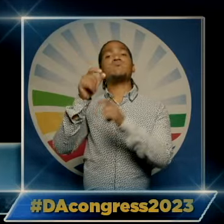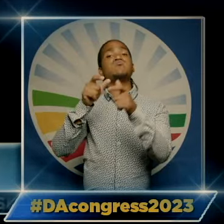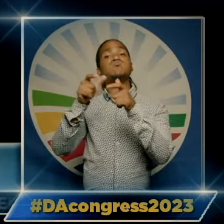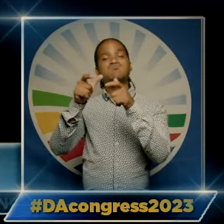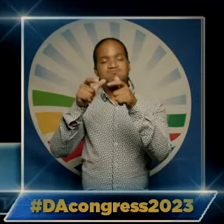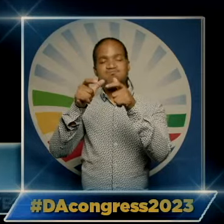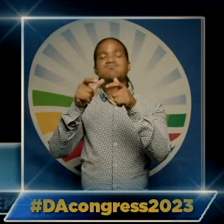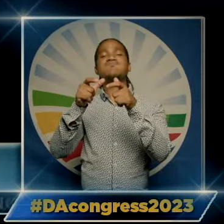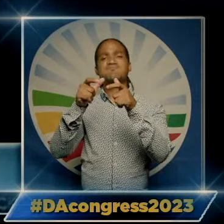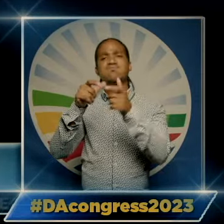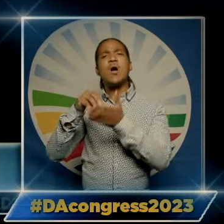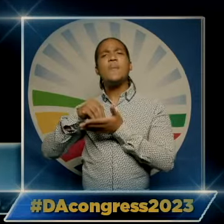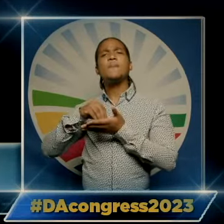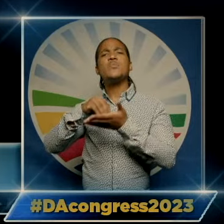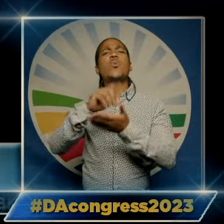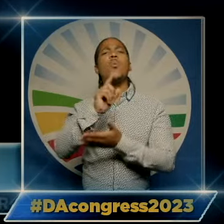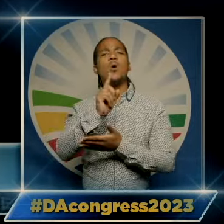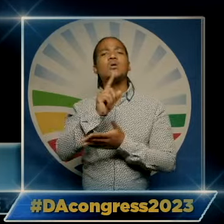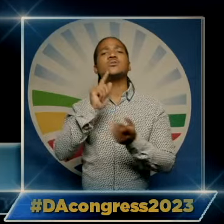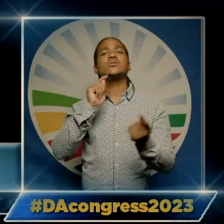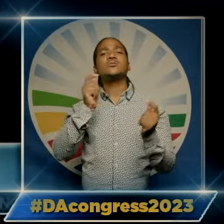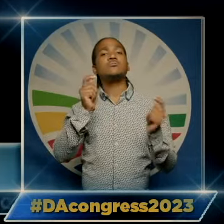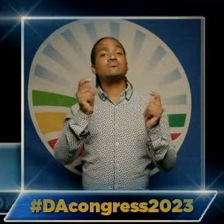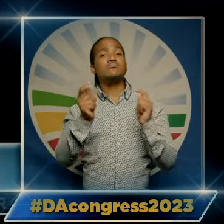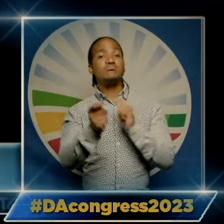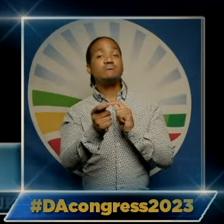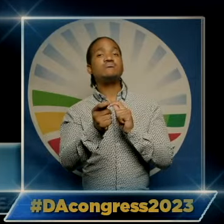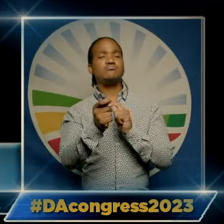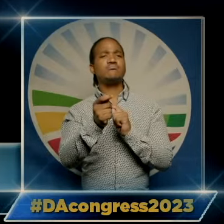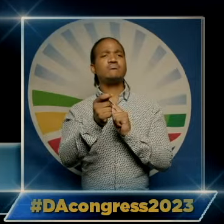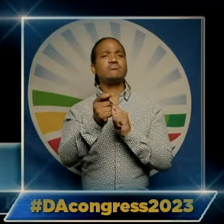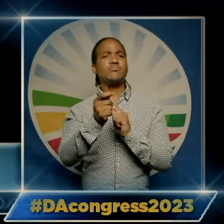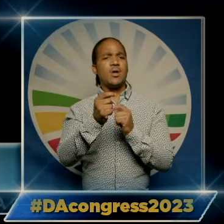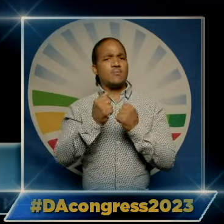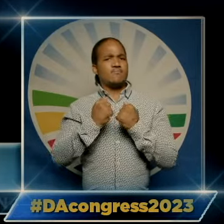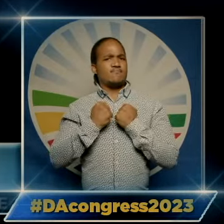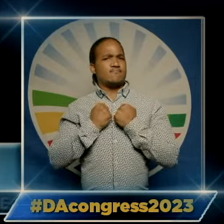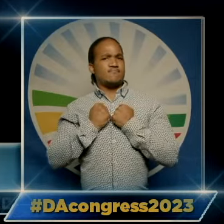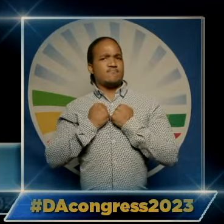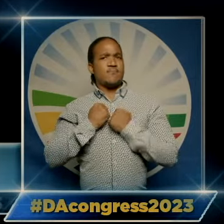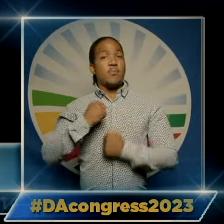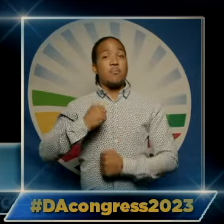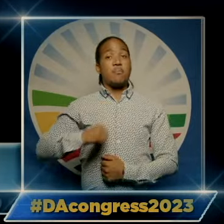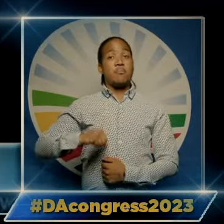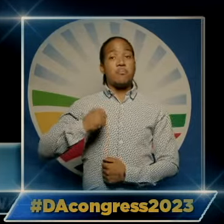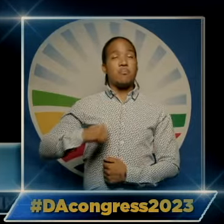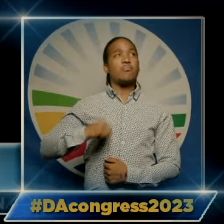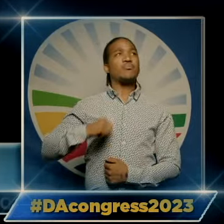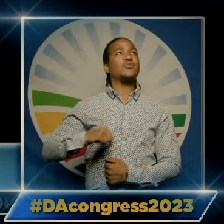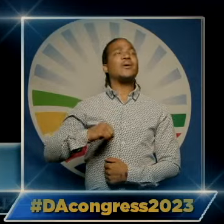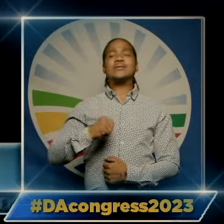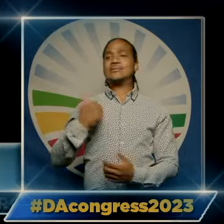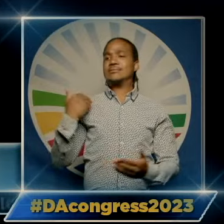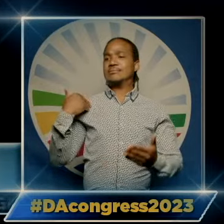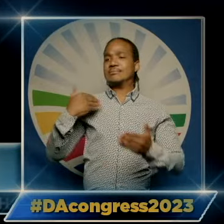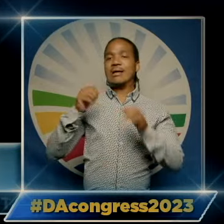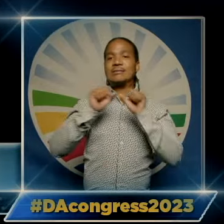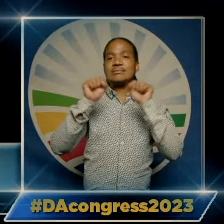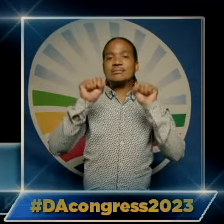history. And like many municipalities, our municipality, Umgeni, was limping along with broken